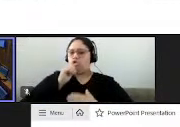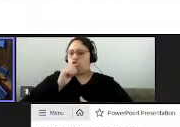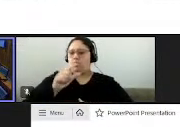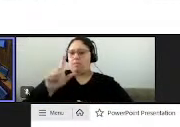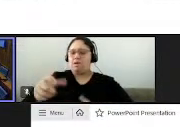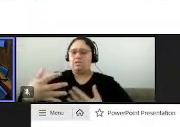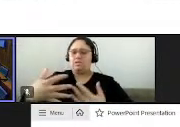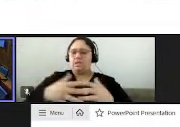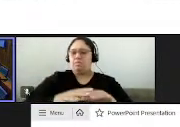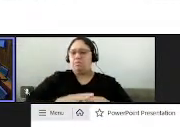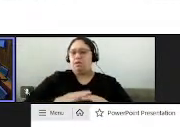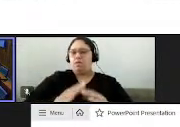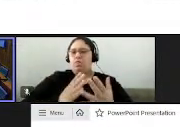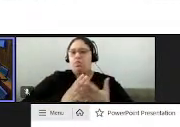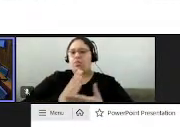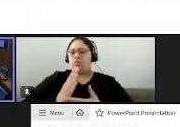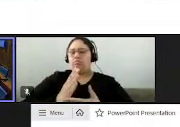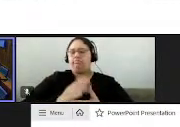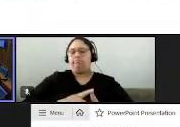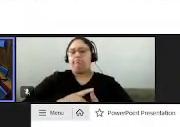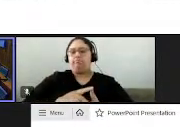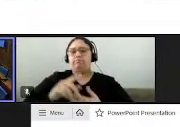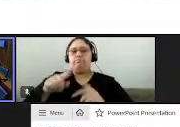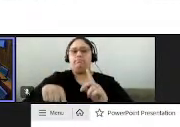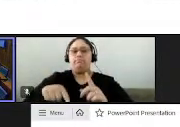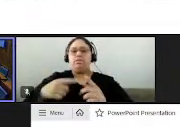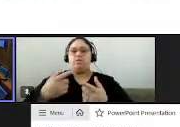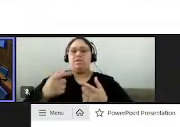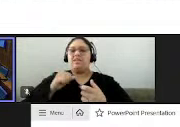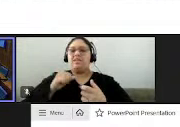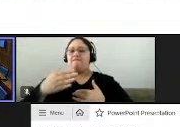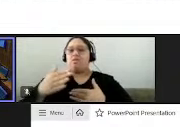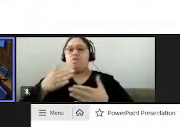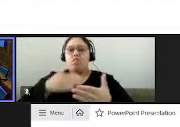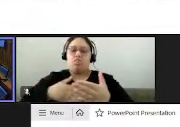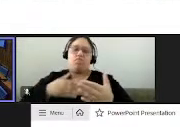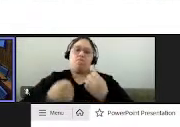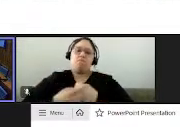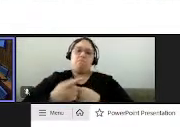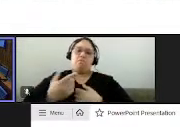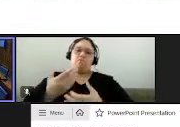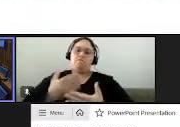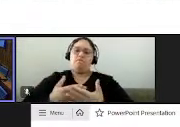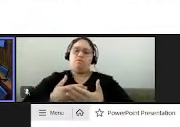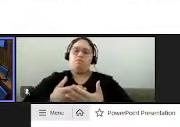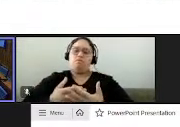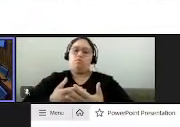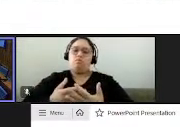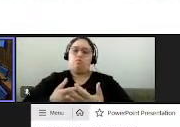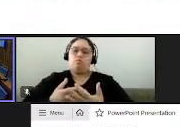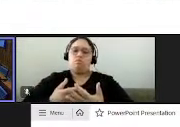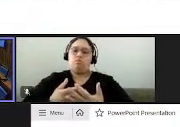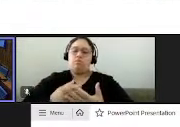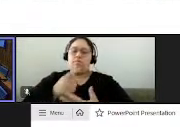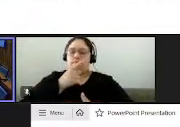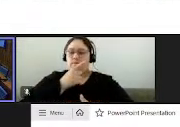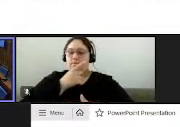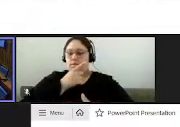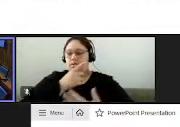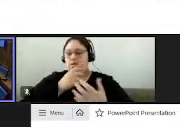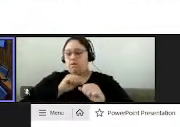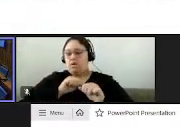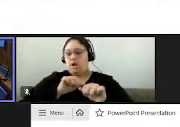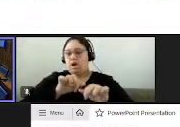be implemented throughout if there is a sort change that is happening when coming to the public